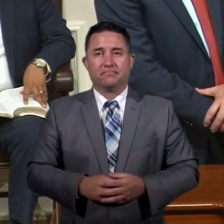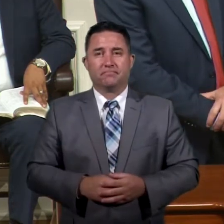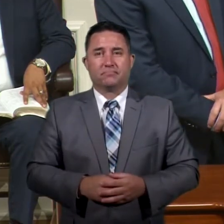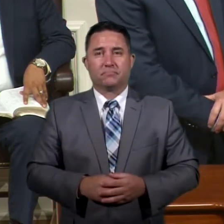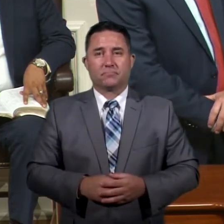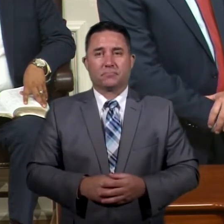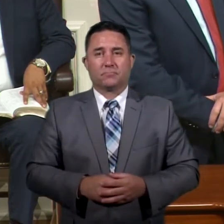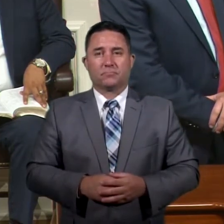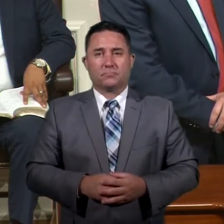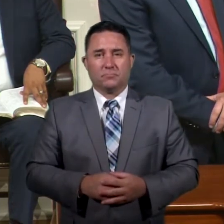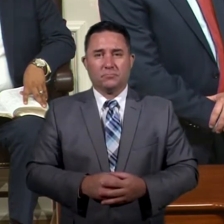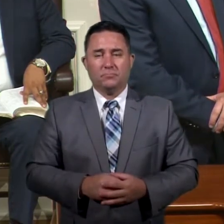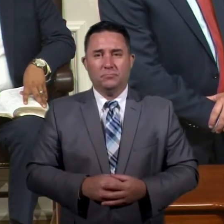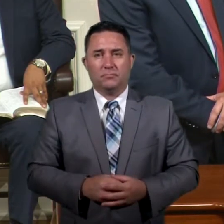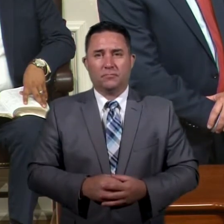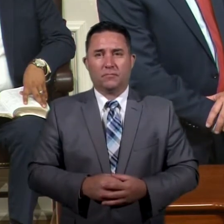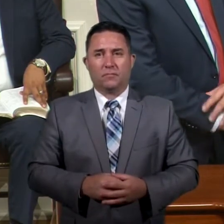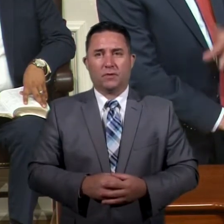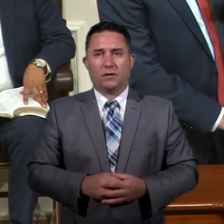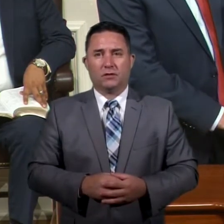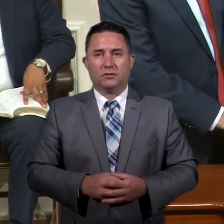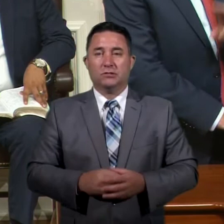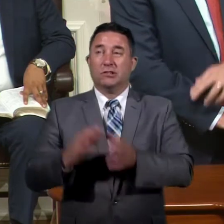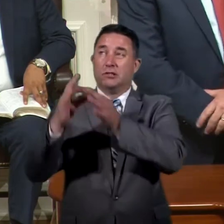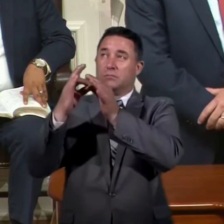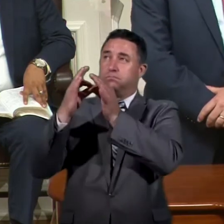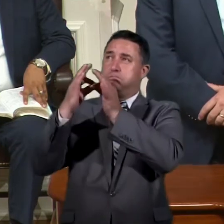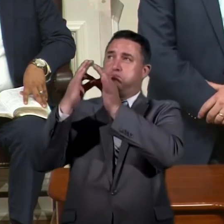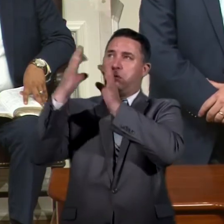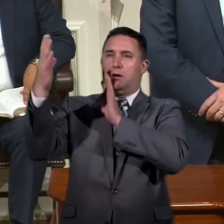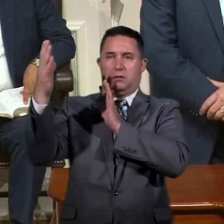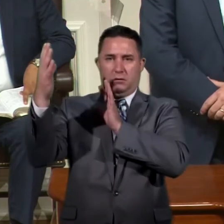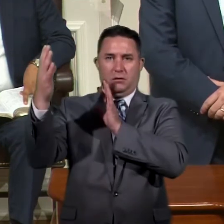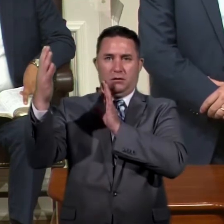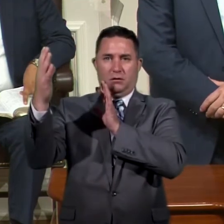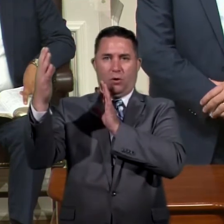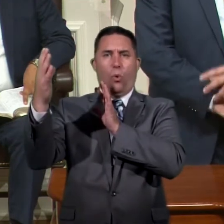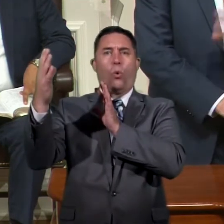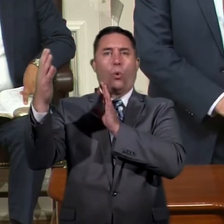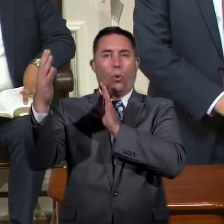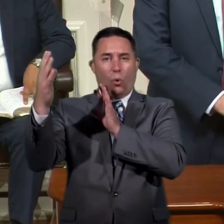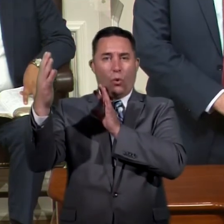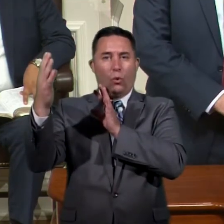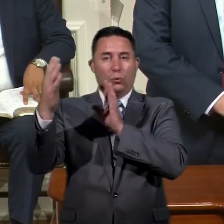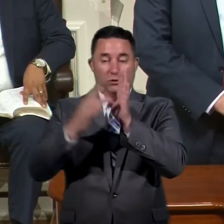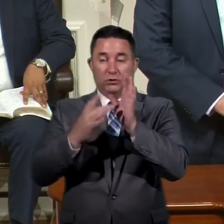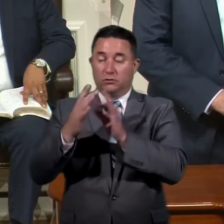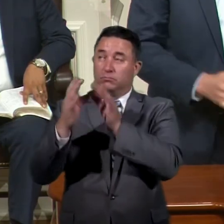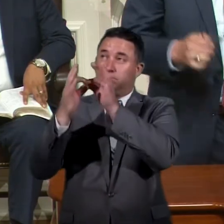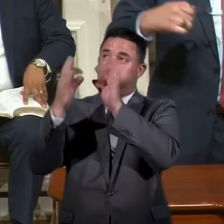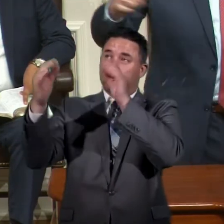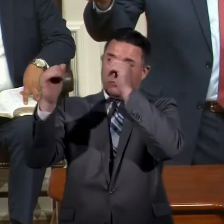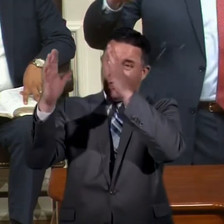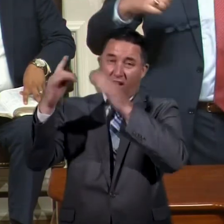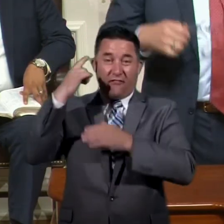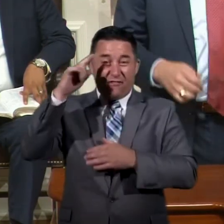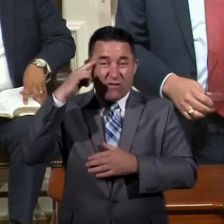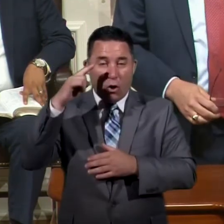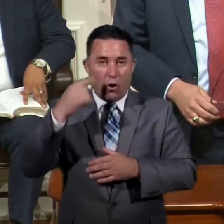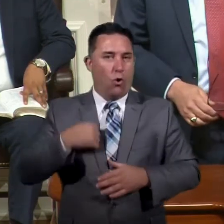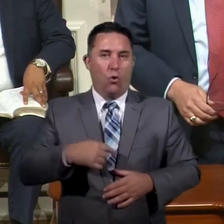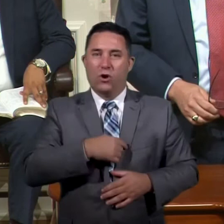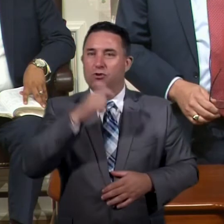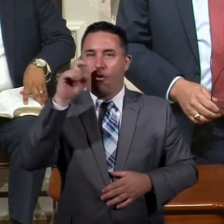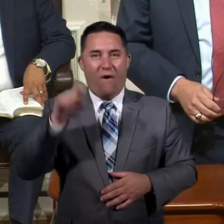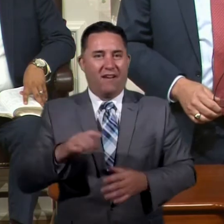de la muerte que sufría Jesús. It was separation. Era la separación. But he separated from his Father so you and I would not